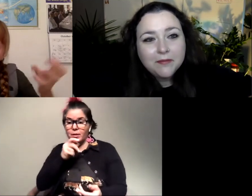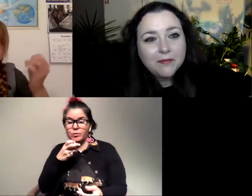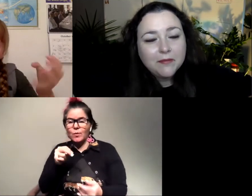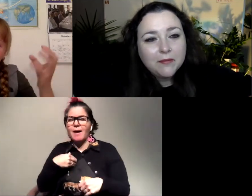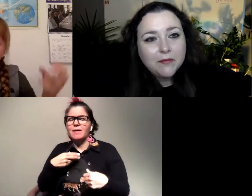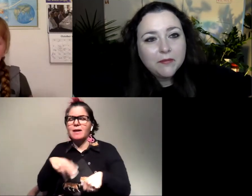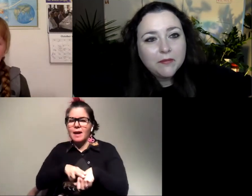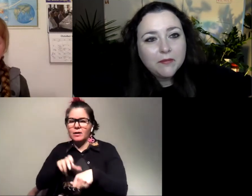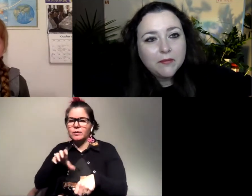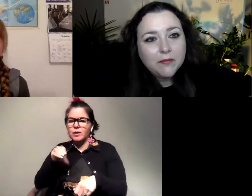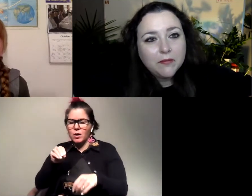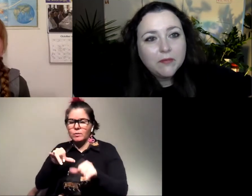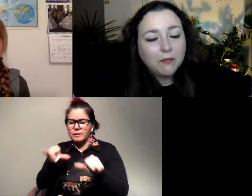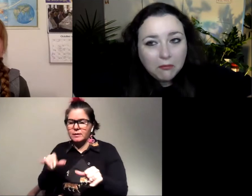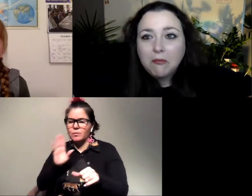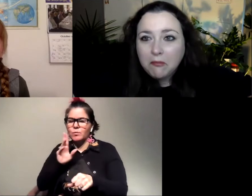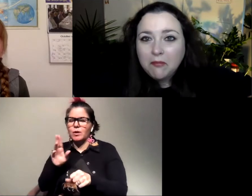can use up all of those nutrients.